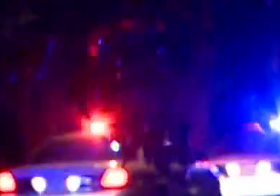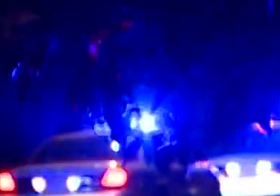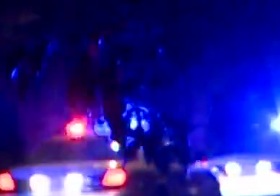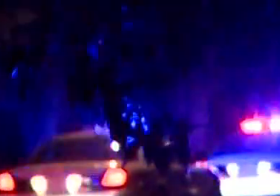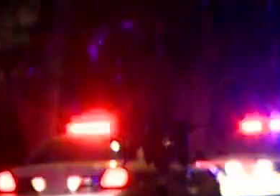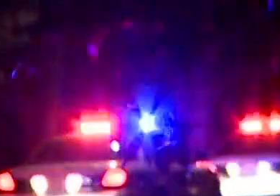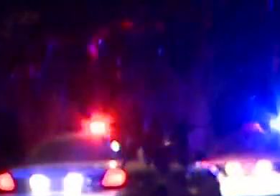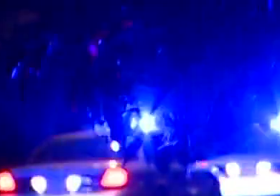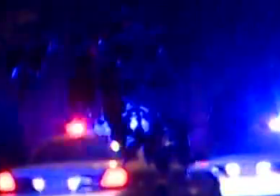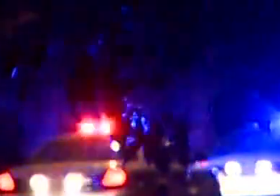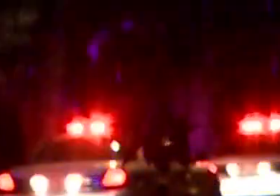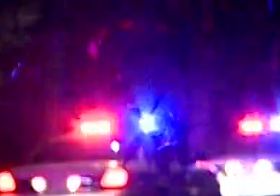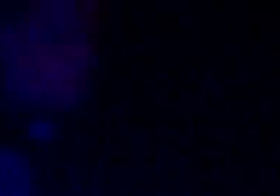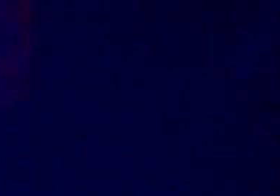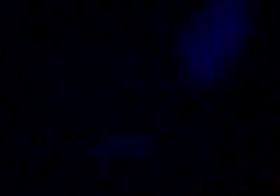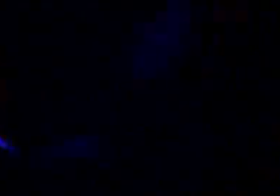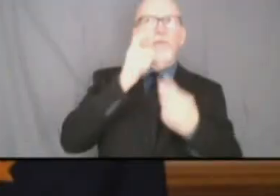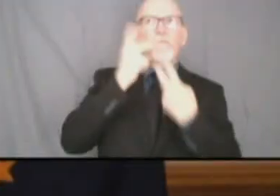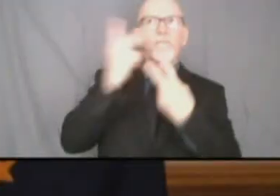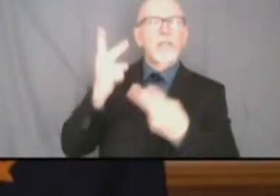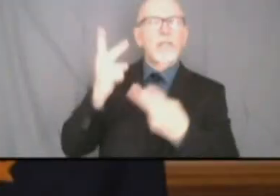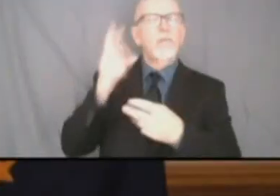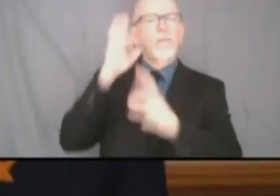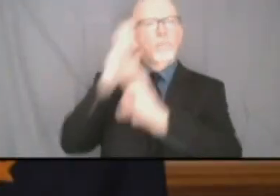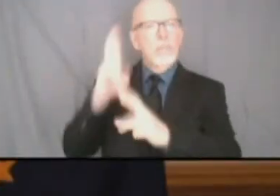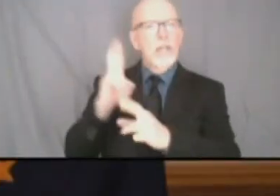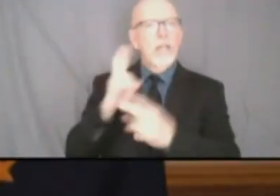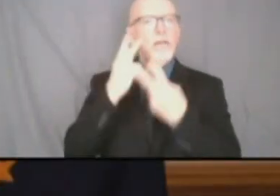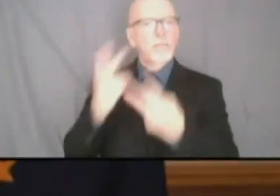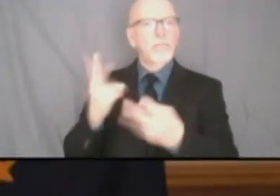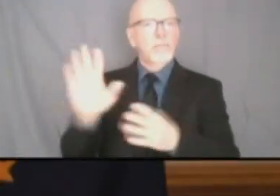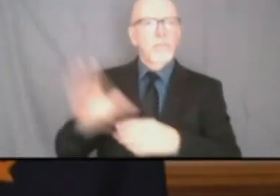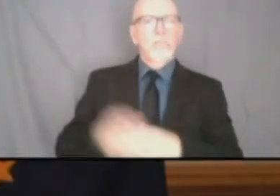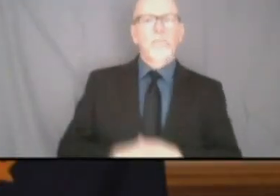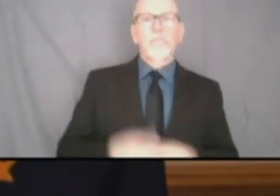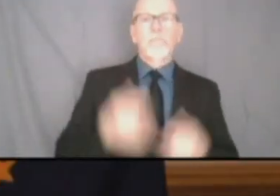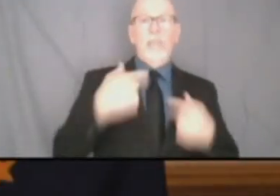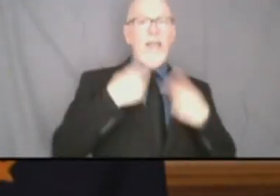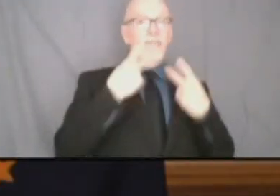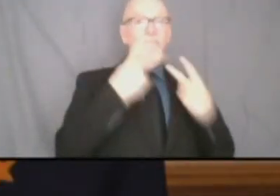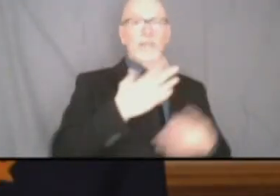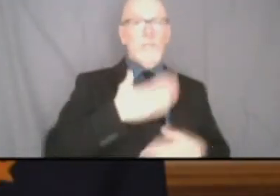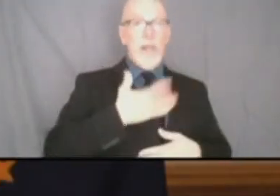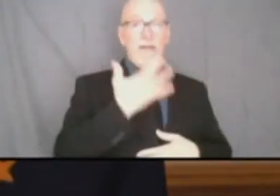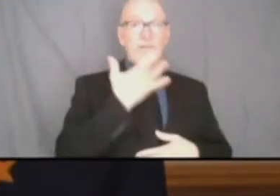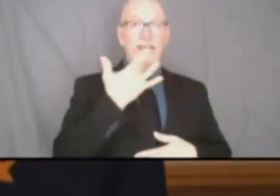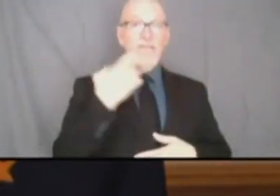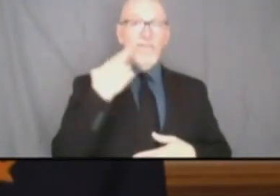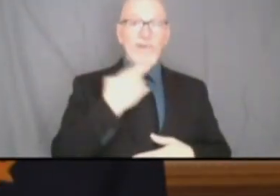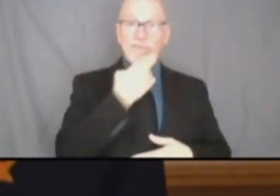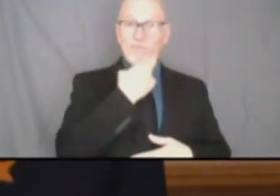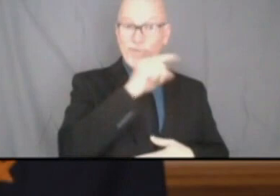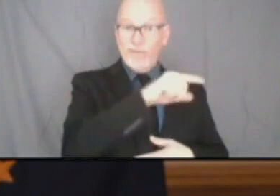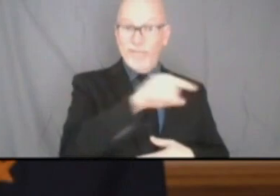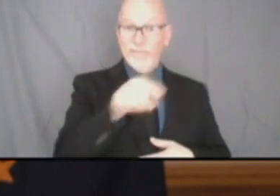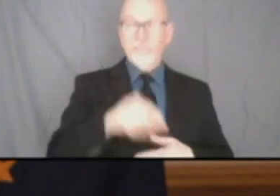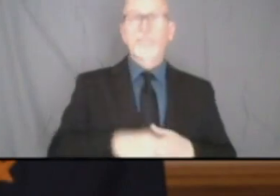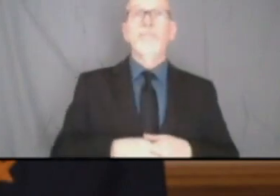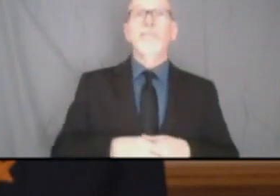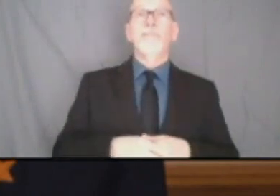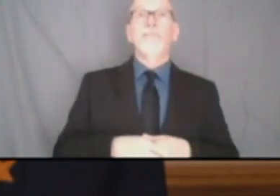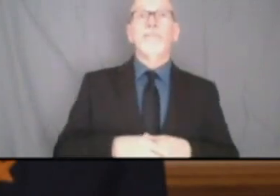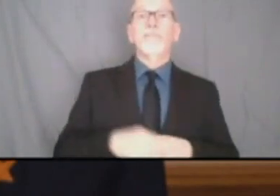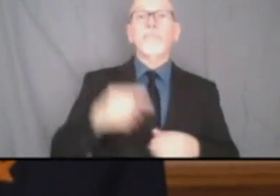all the criminals will actually be punished, kept in jail. The Governor Holcomb, listen, don't be petty, don't